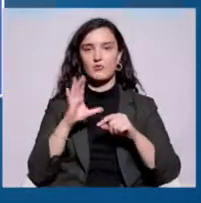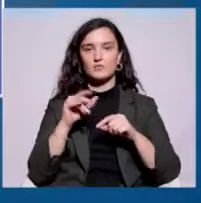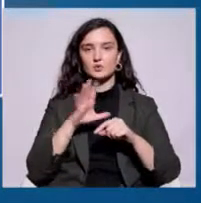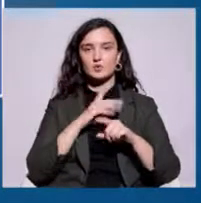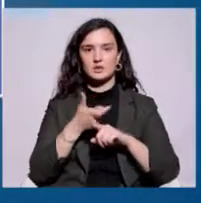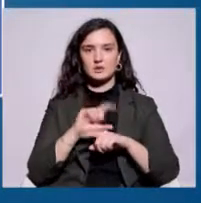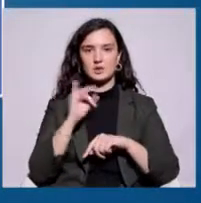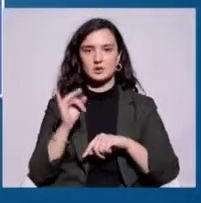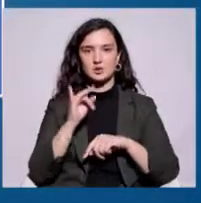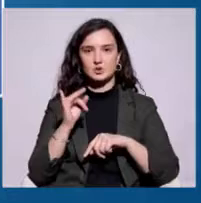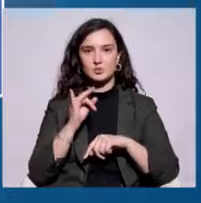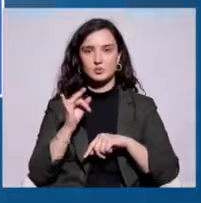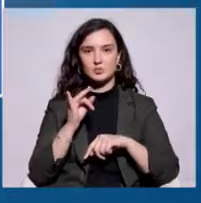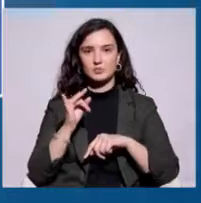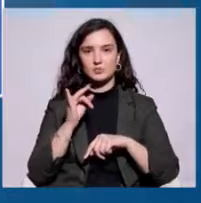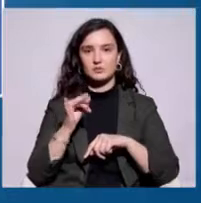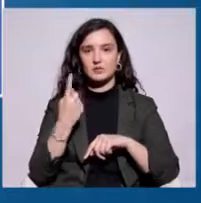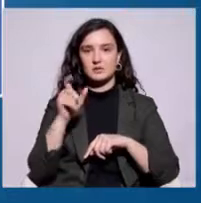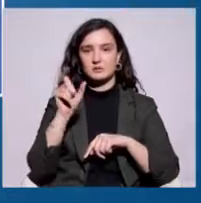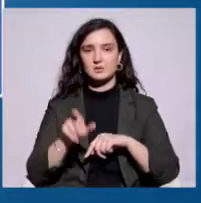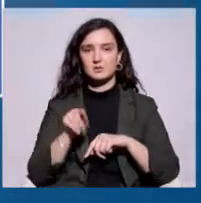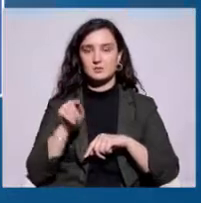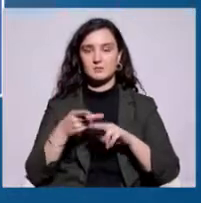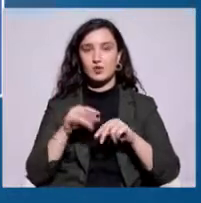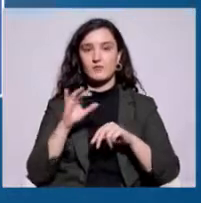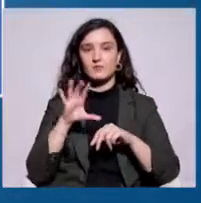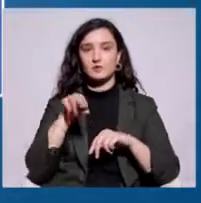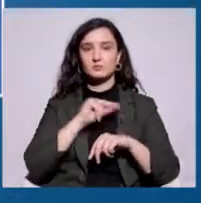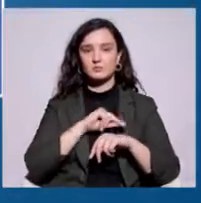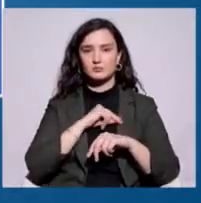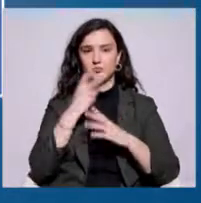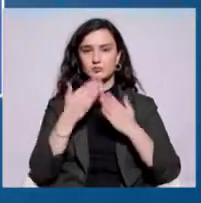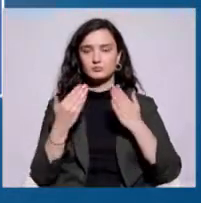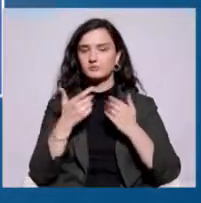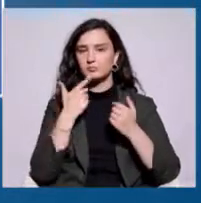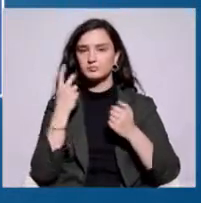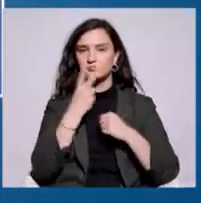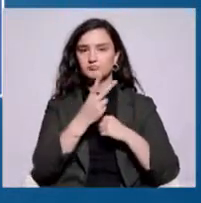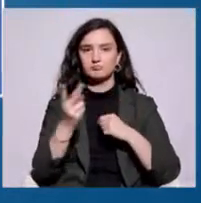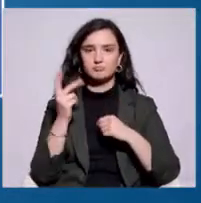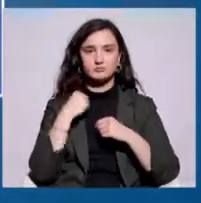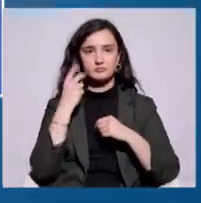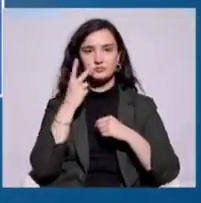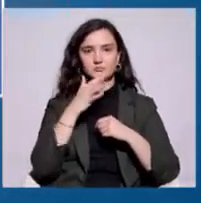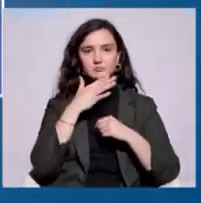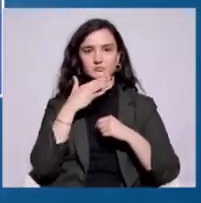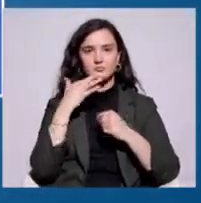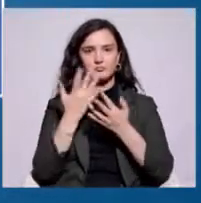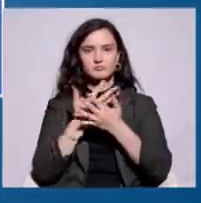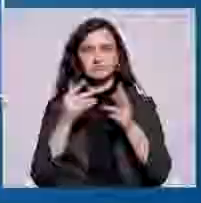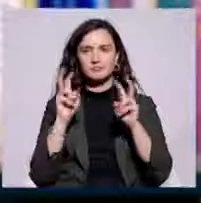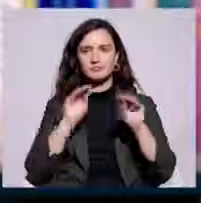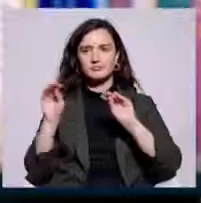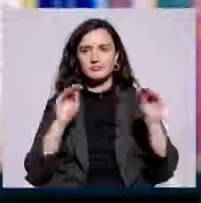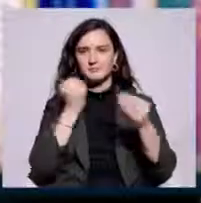was very interesting. One of the people from the office showed me around. I saw so